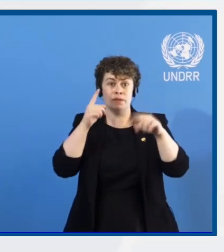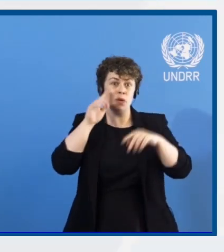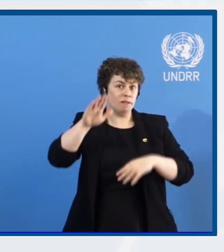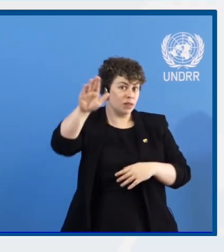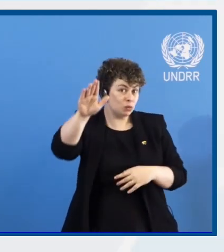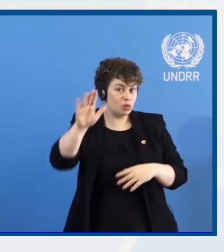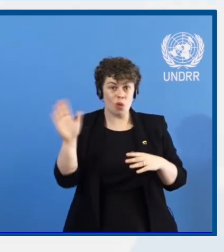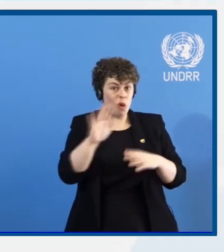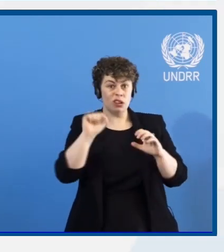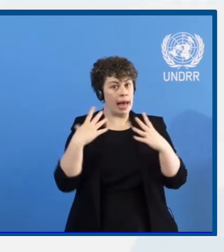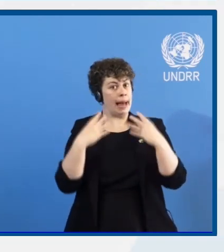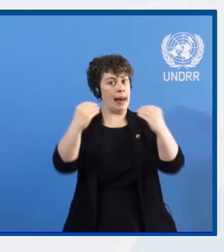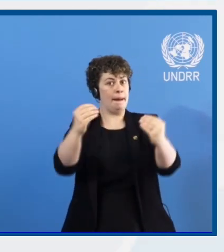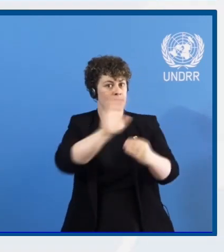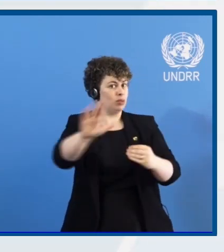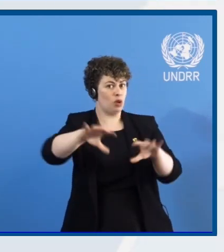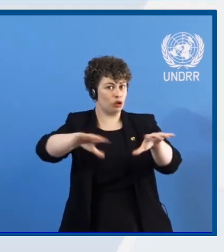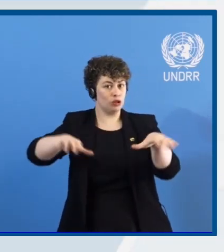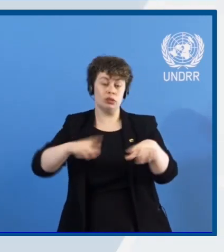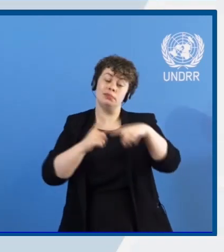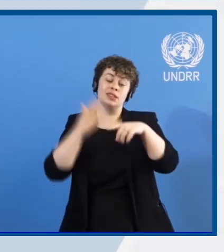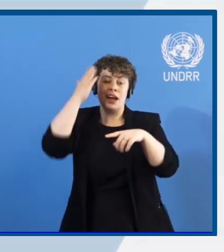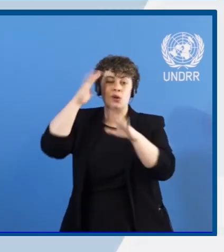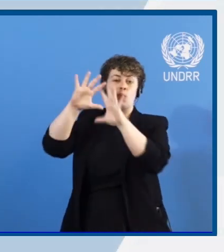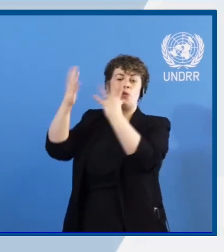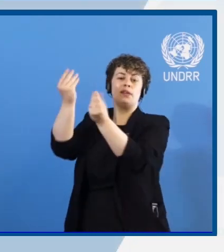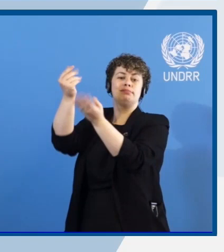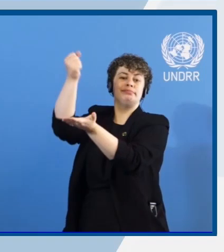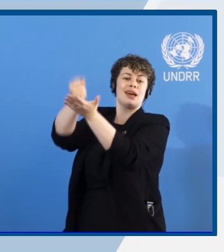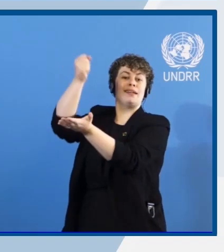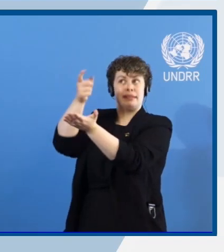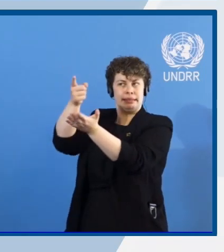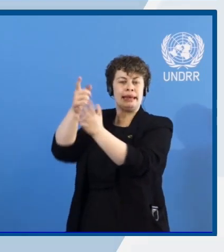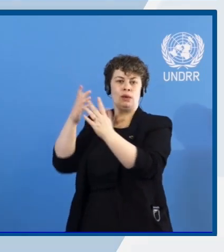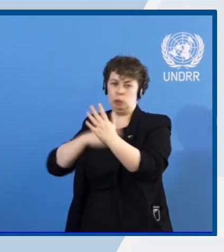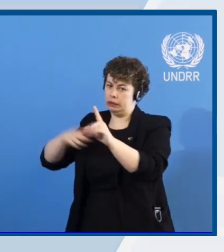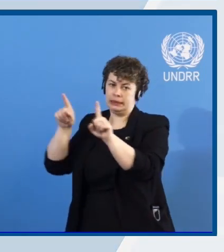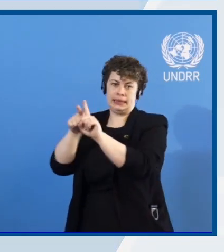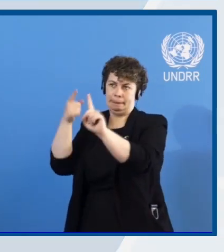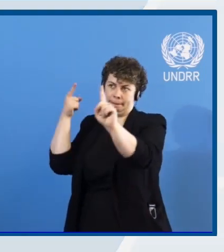is working towards the same goal. I conclude here. Thank you.